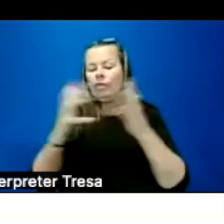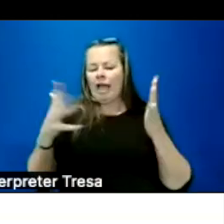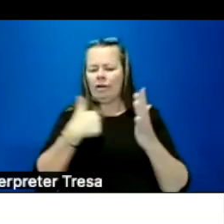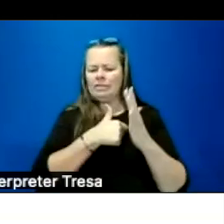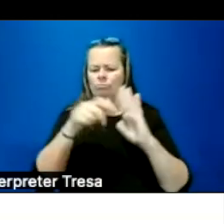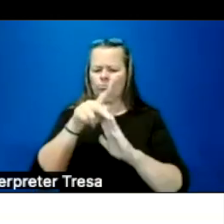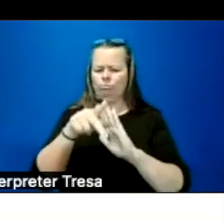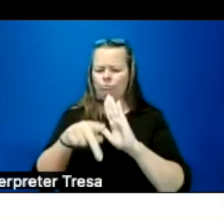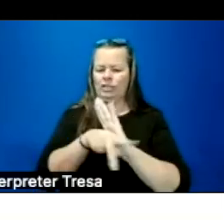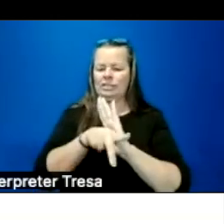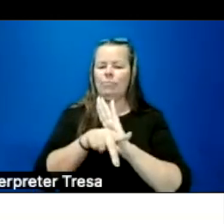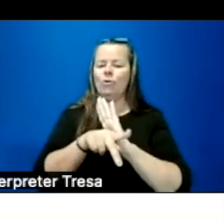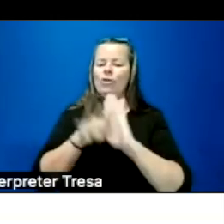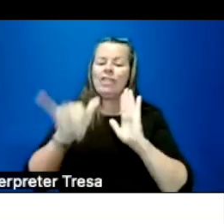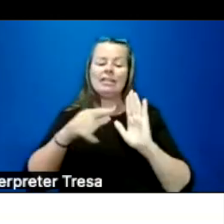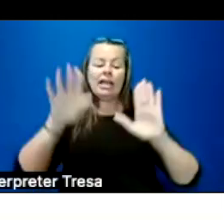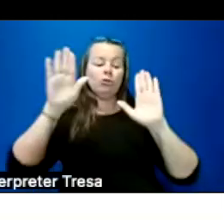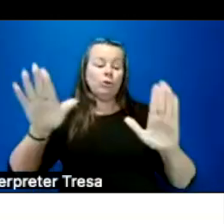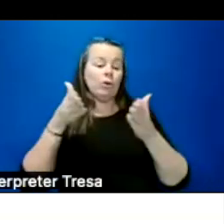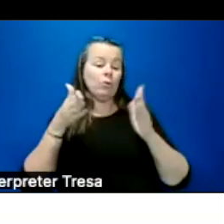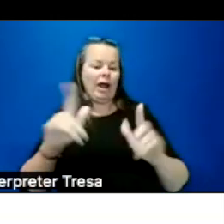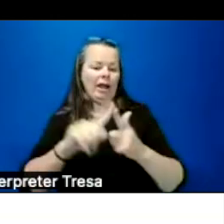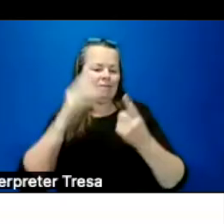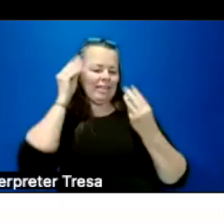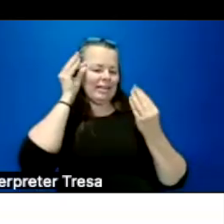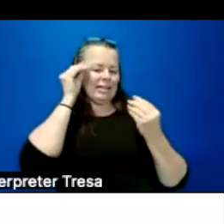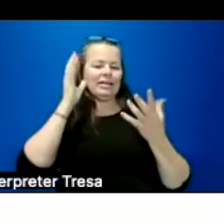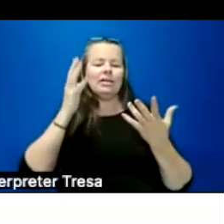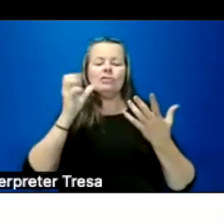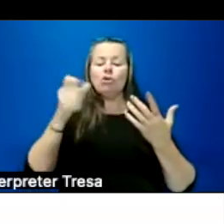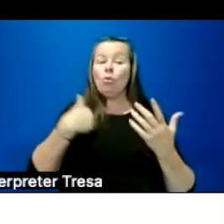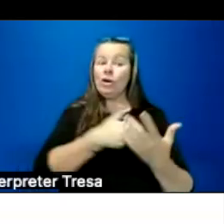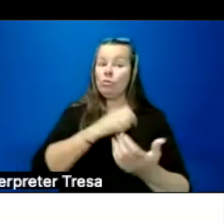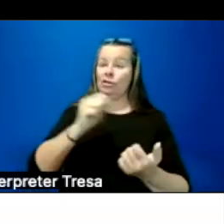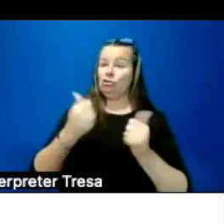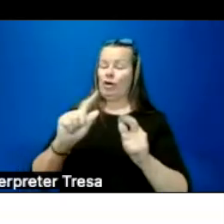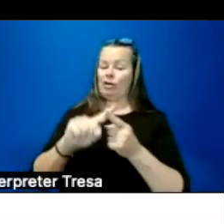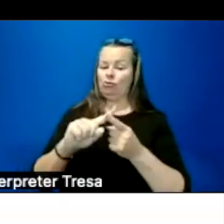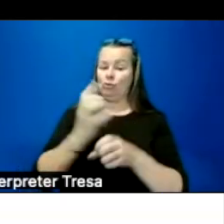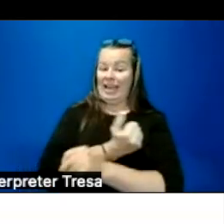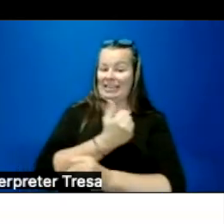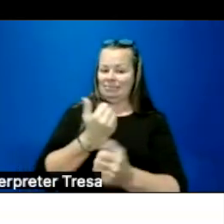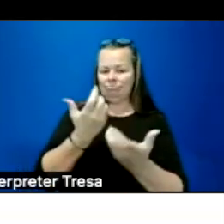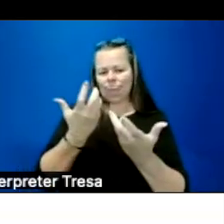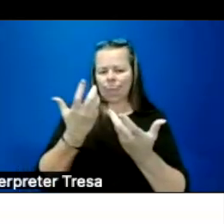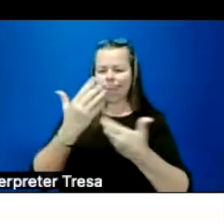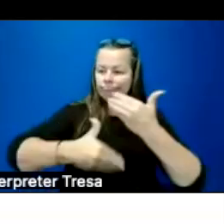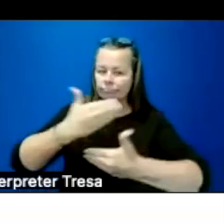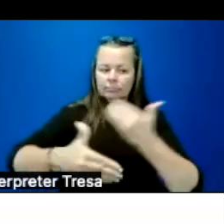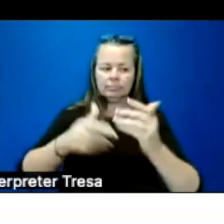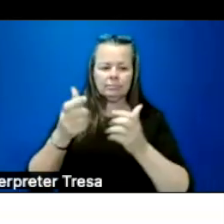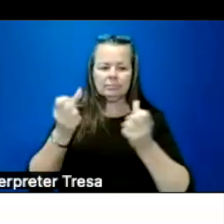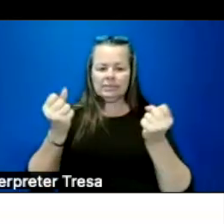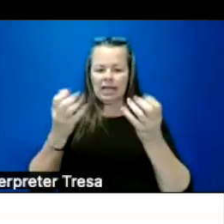initiative and also way of thinking. So when we are trying to get sign language in the process, or when we want to